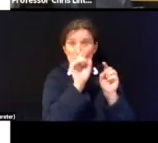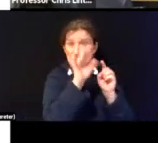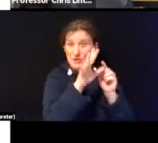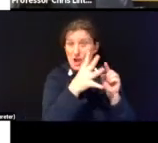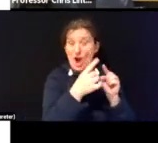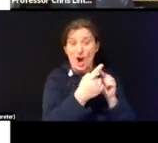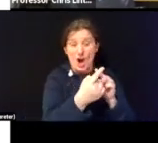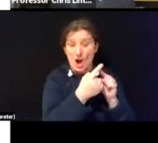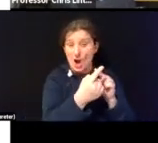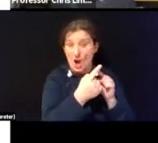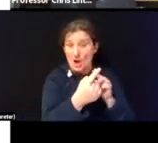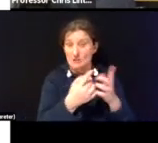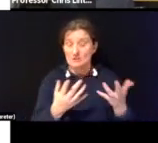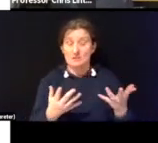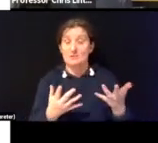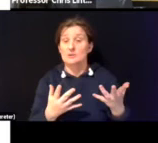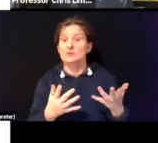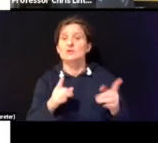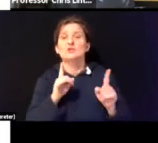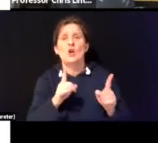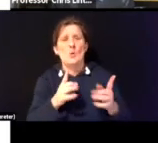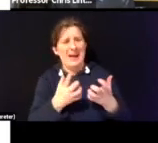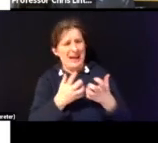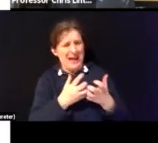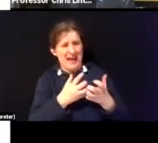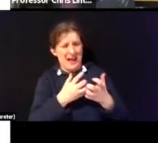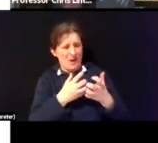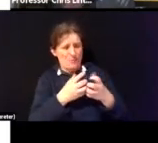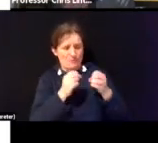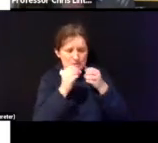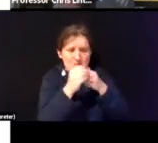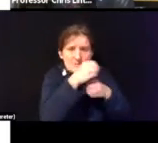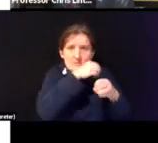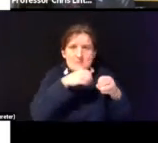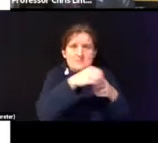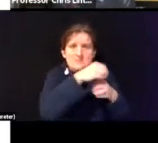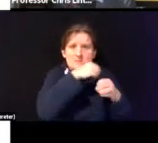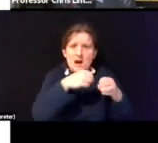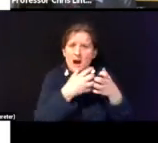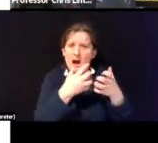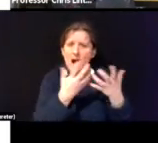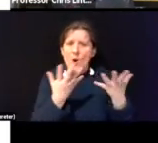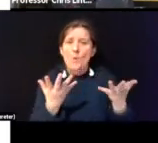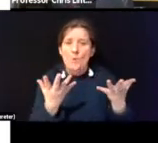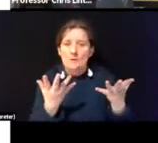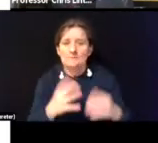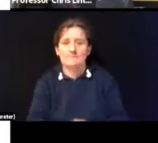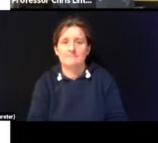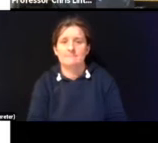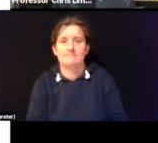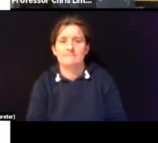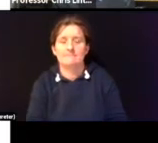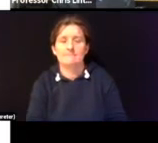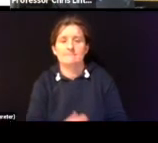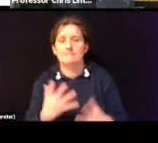And so that raises the interesting question of how this planet got there. And actually, that's a question that's exaggerated when you think about our own